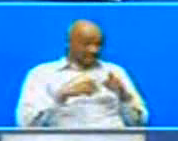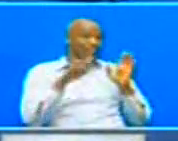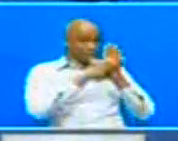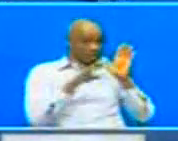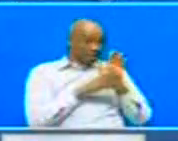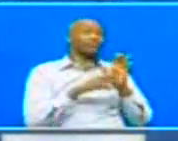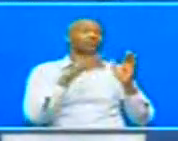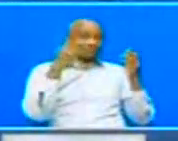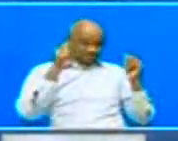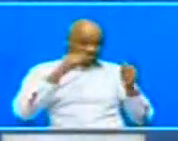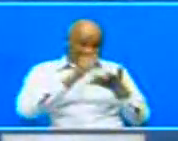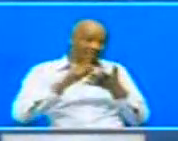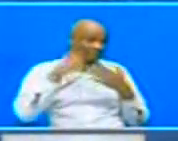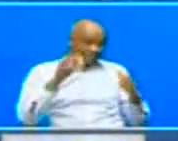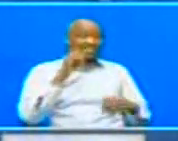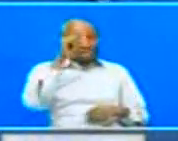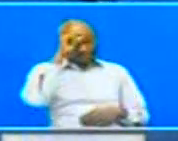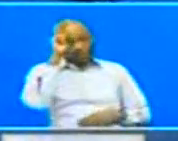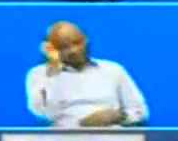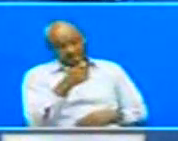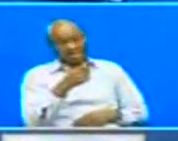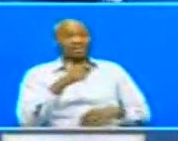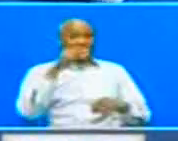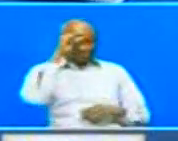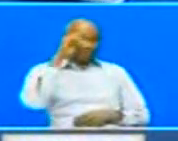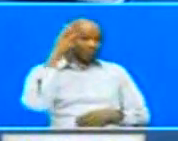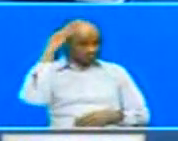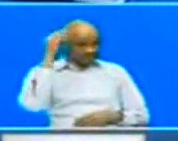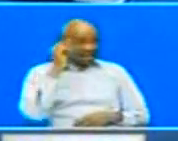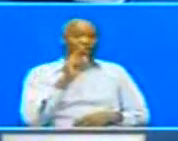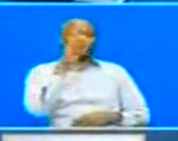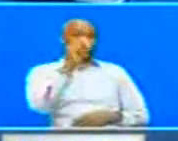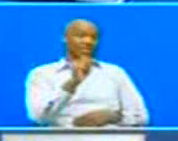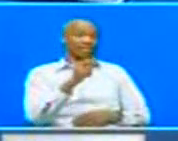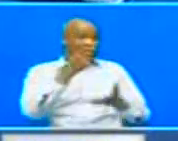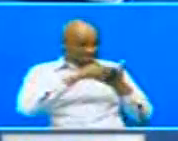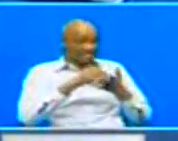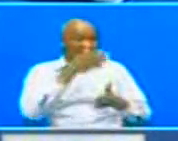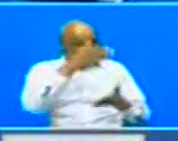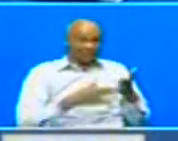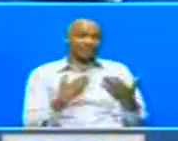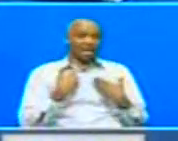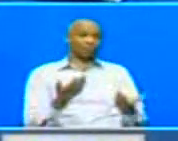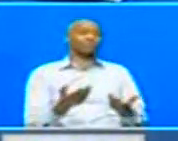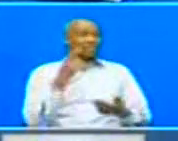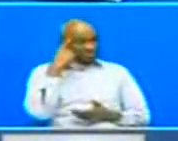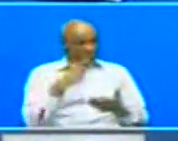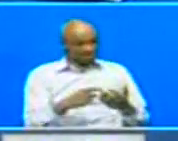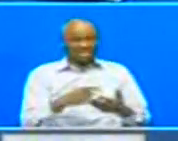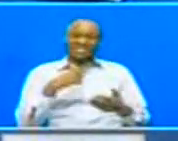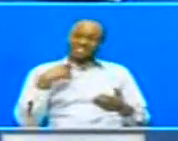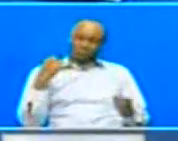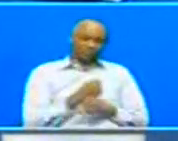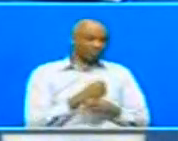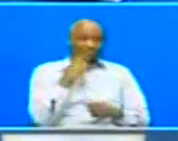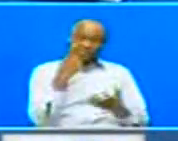as a government. Government of Kenya, the Government of Somalia, and the United Nations. We are halfway through it, so again, it does not